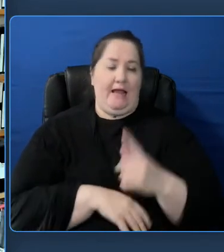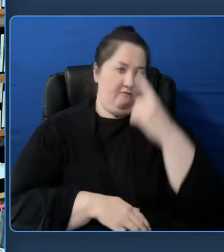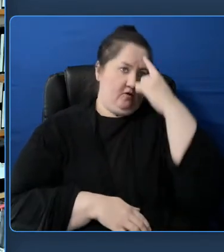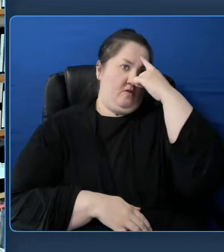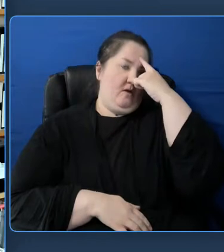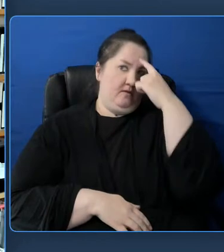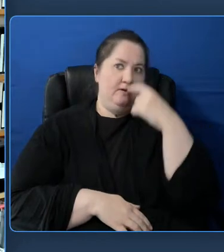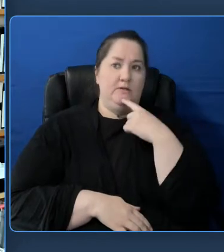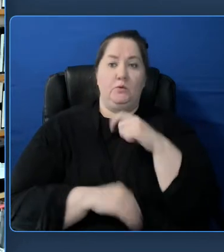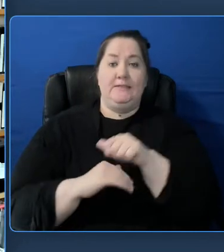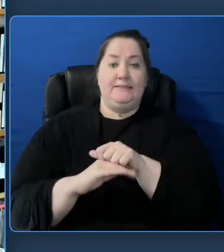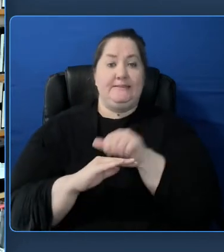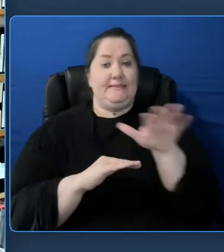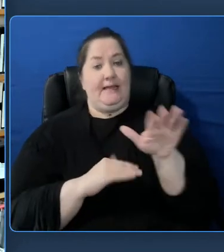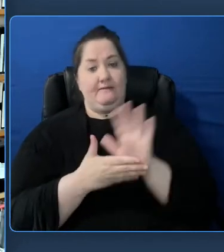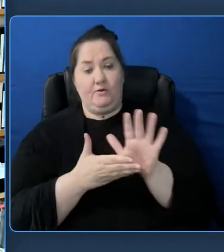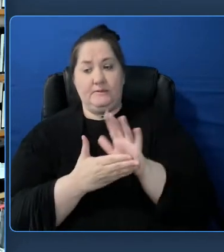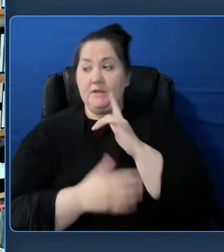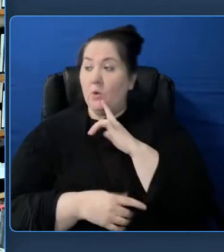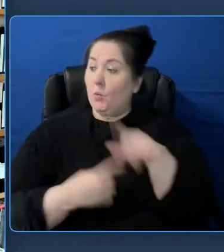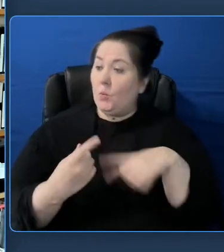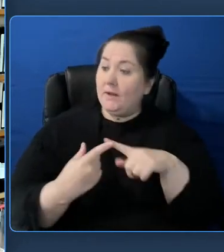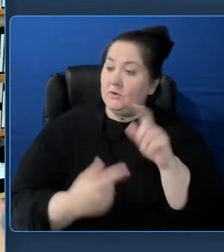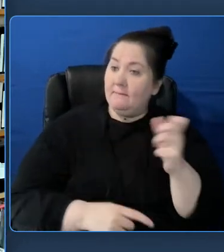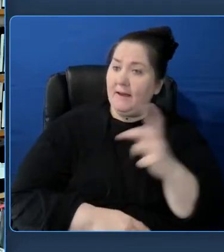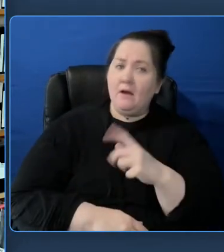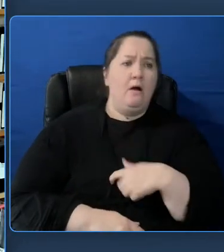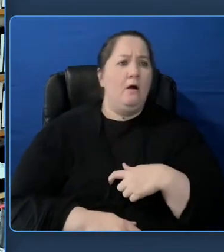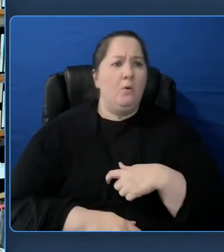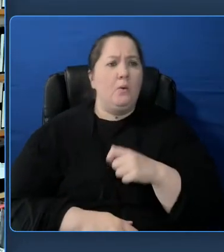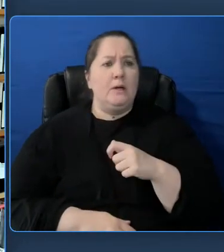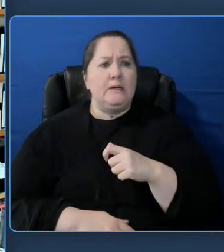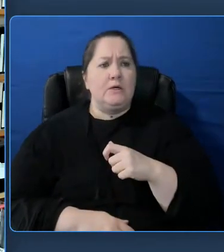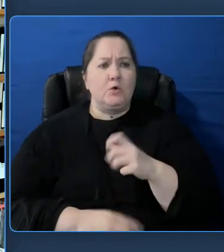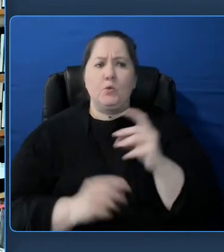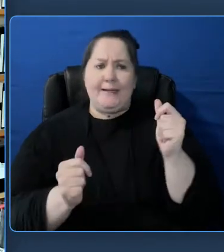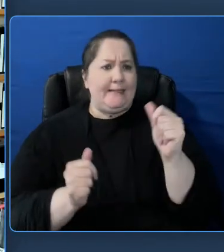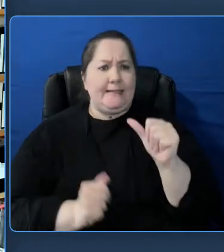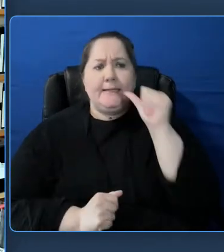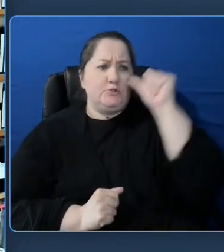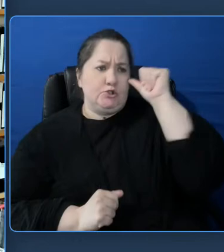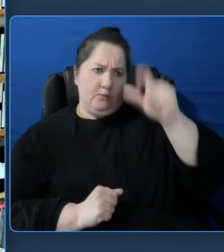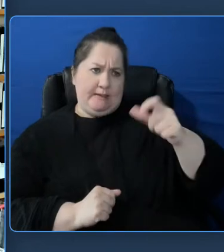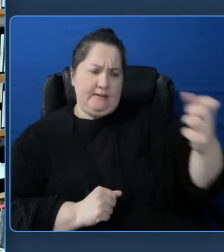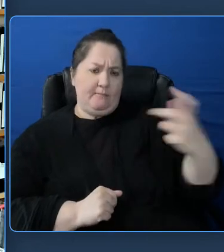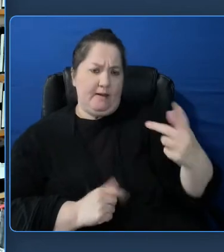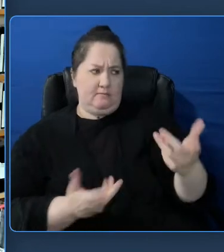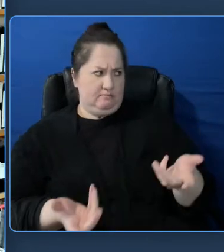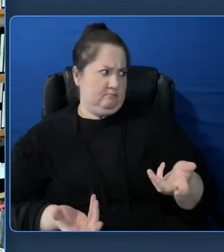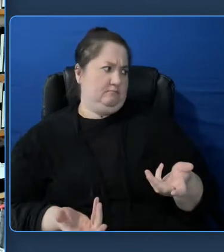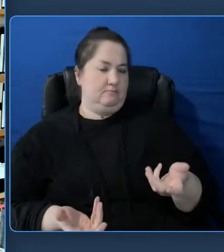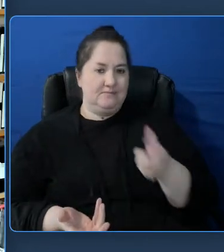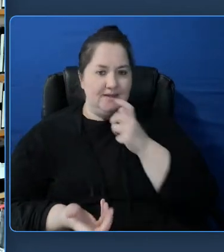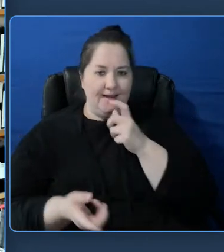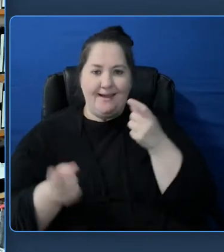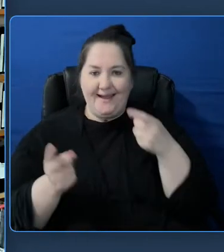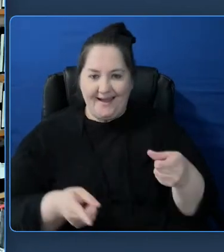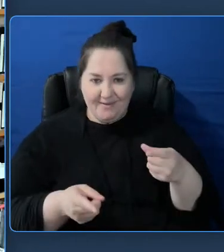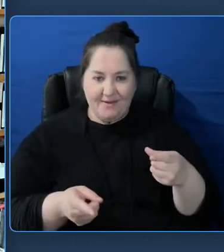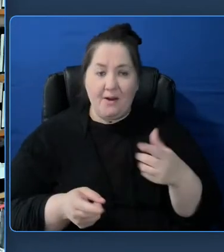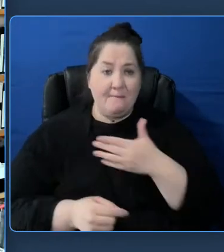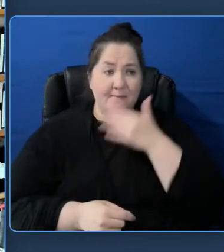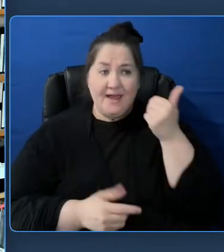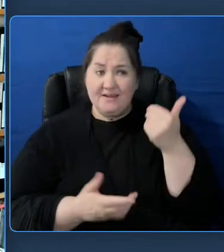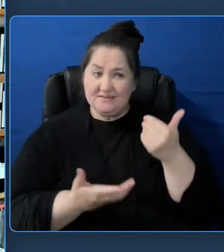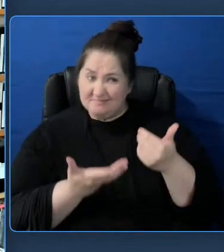afterthought. And they'd send us the feature film and say, when do you need it back? Well, we need it back yesterday. Well, that's not going to happen. At our